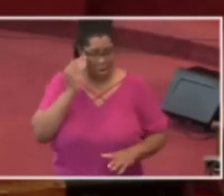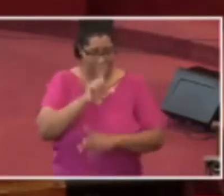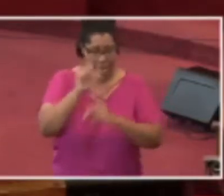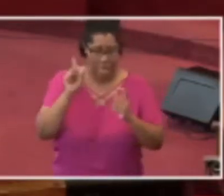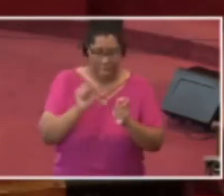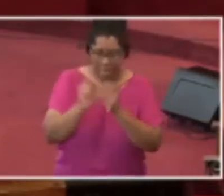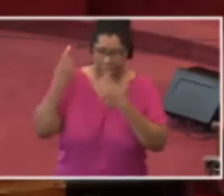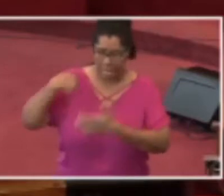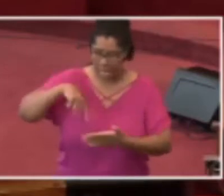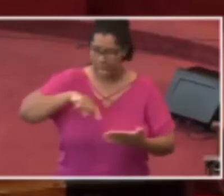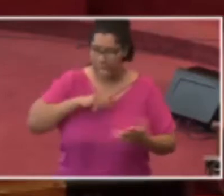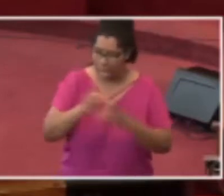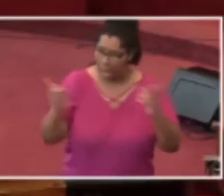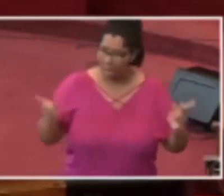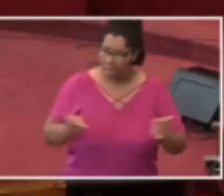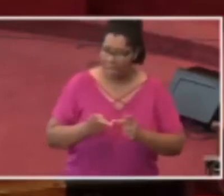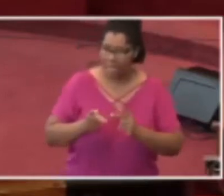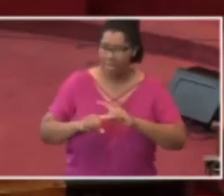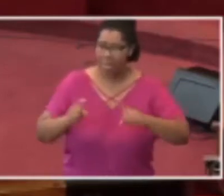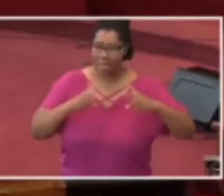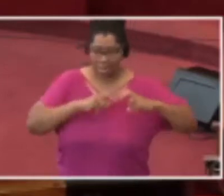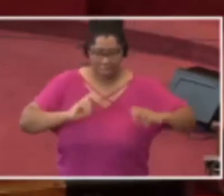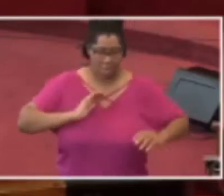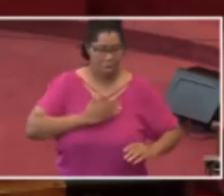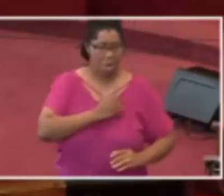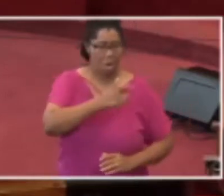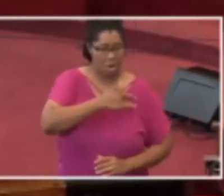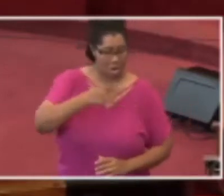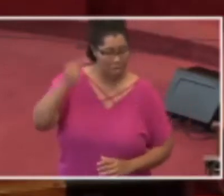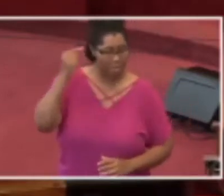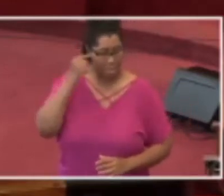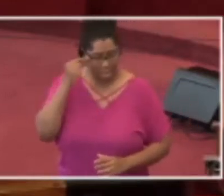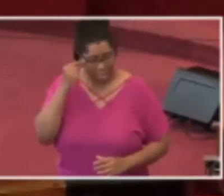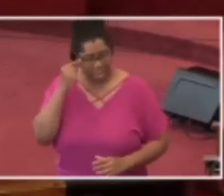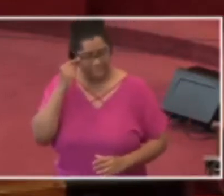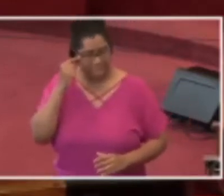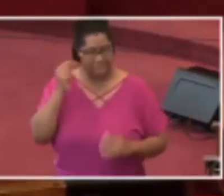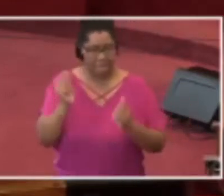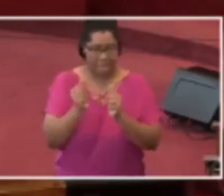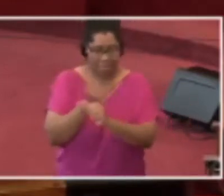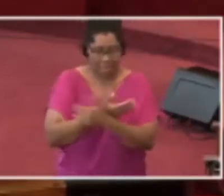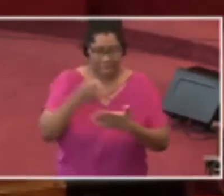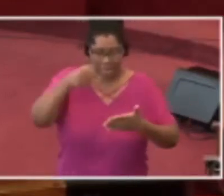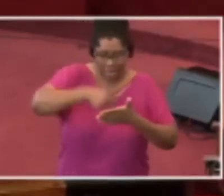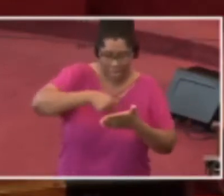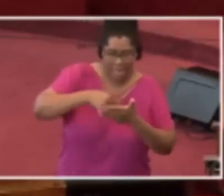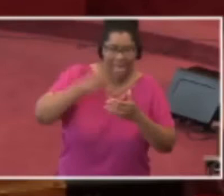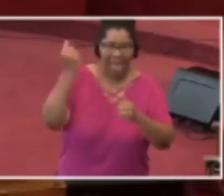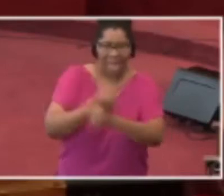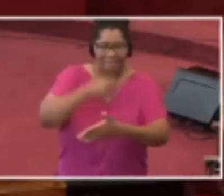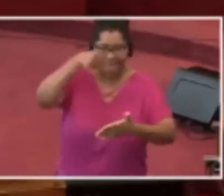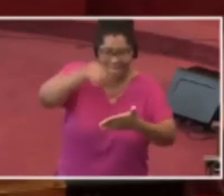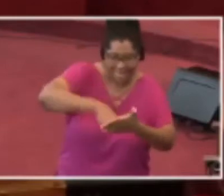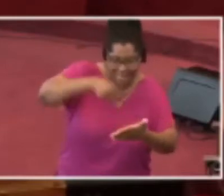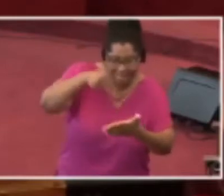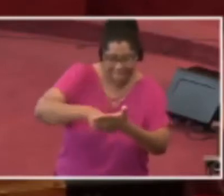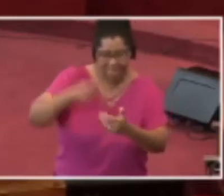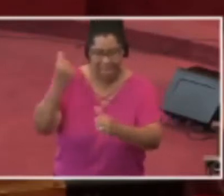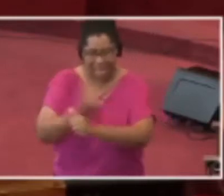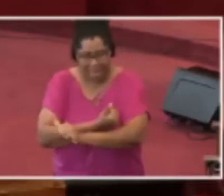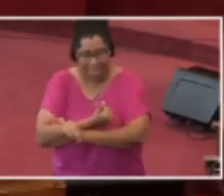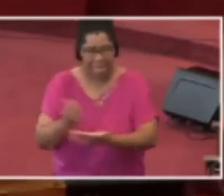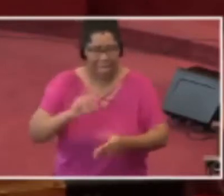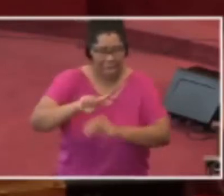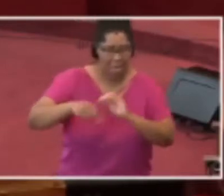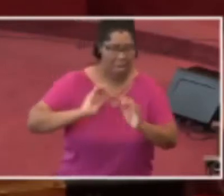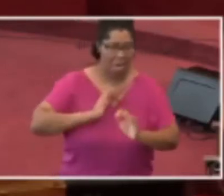hearts and our minds and the innermost part of our beings. Therefore, he knows every atom, every bone structure, every chamber